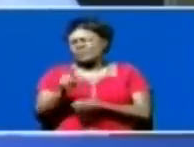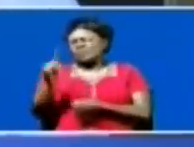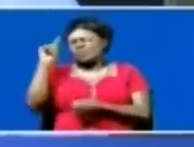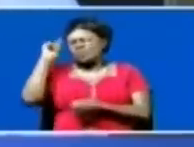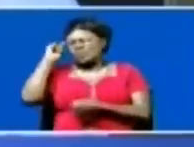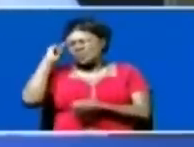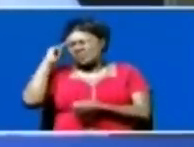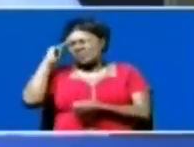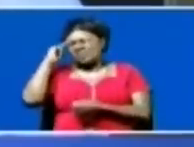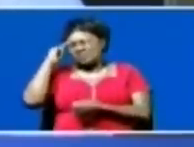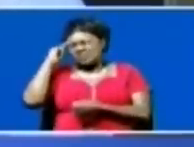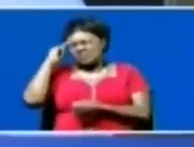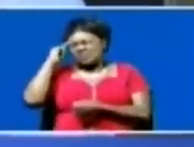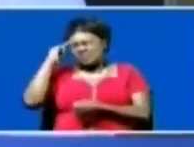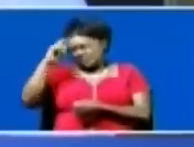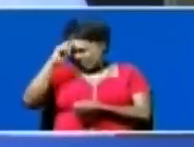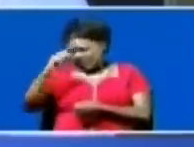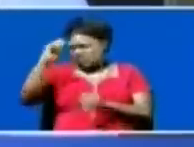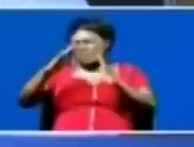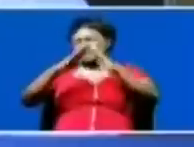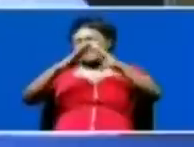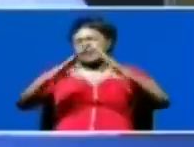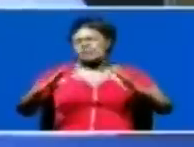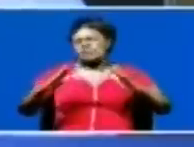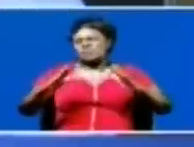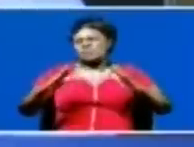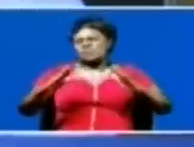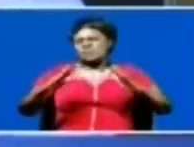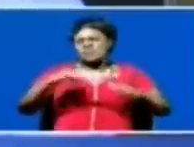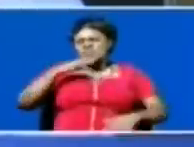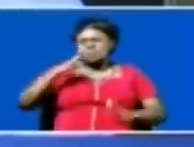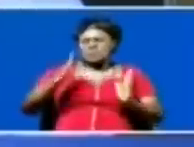think, again, the dignity of the house, the decorum of the house,